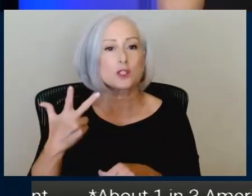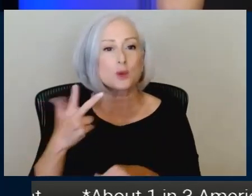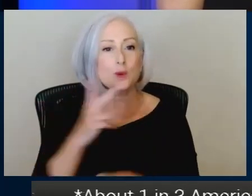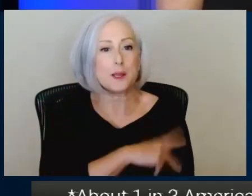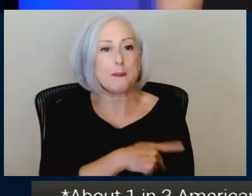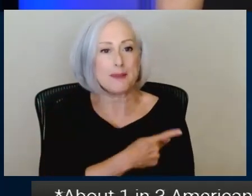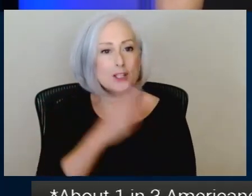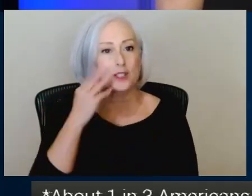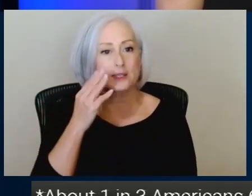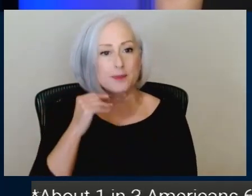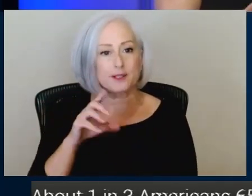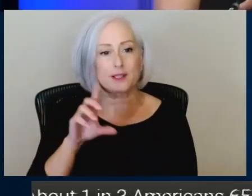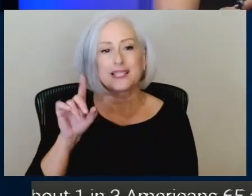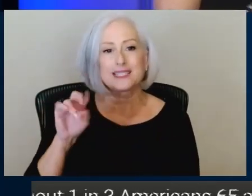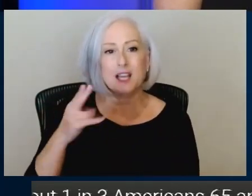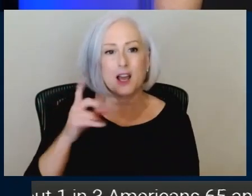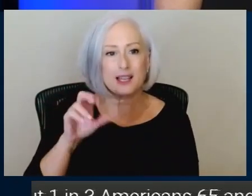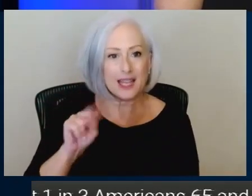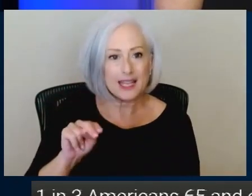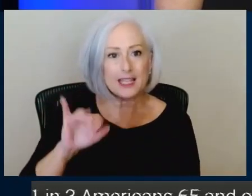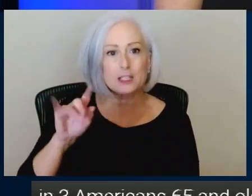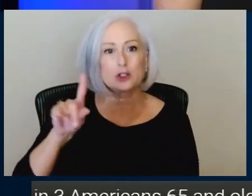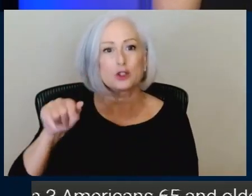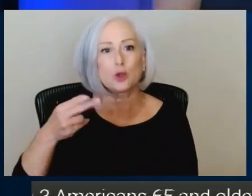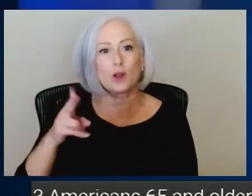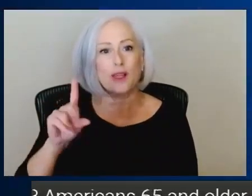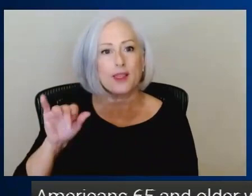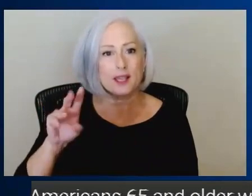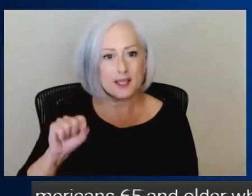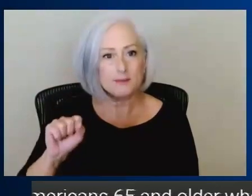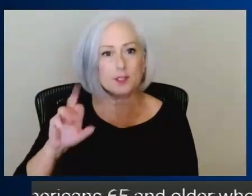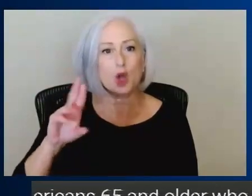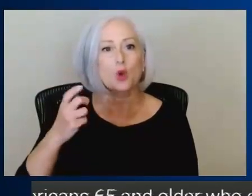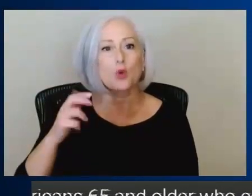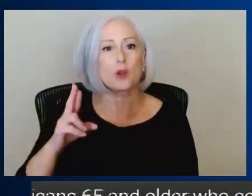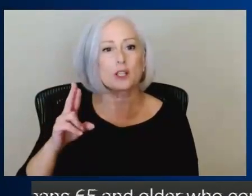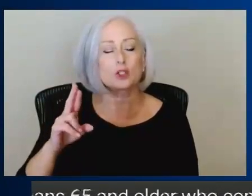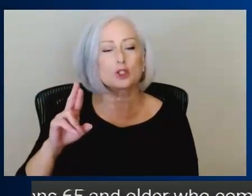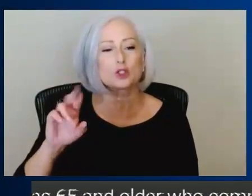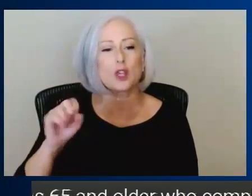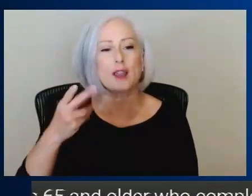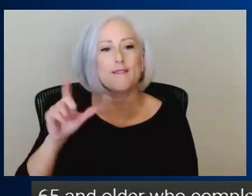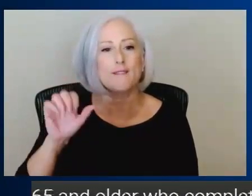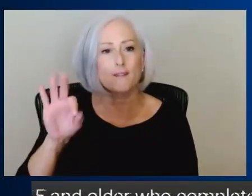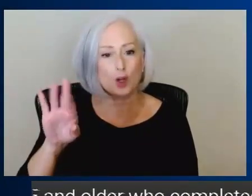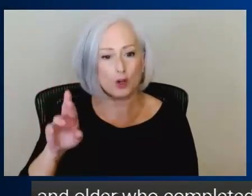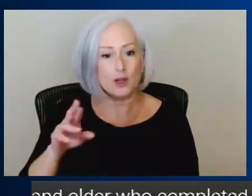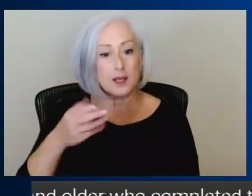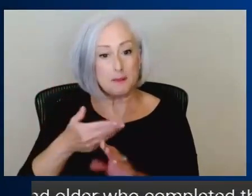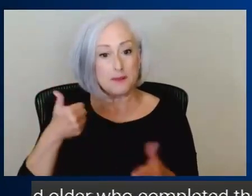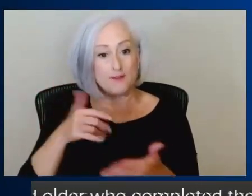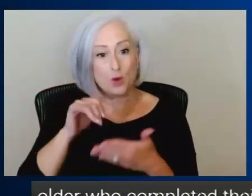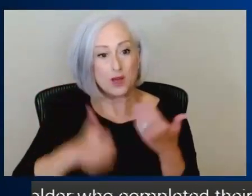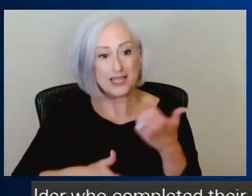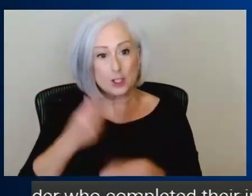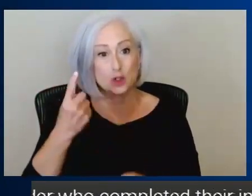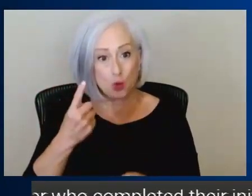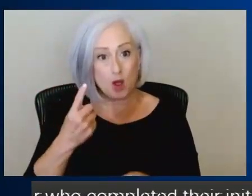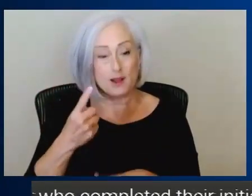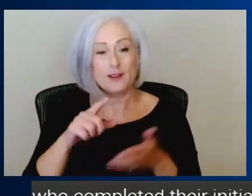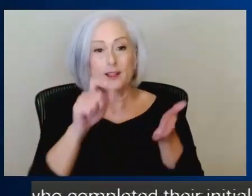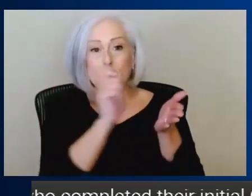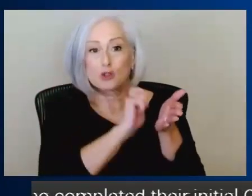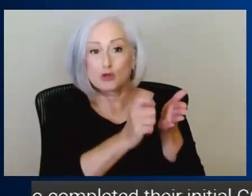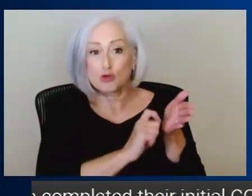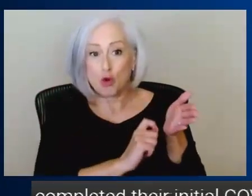Don Heaney, Judith Eames, and Rich Schaefer. Before the procedure, each was asked to trace a few things on a piece of paper and